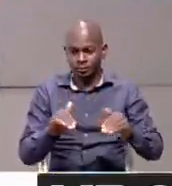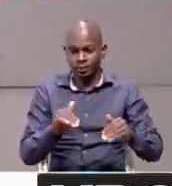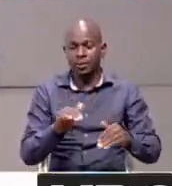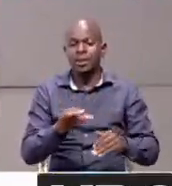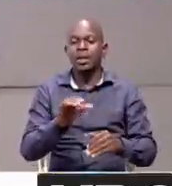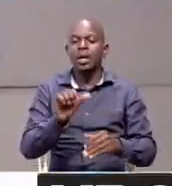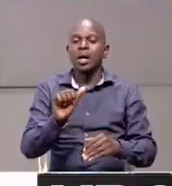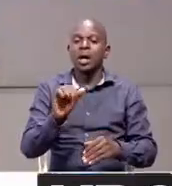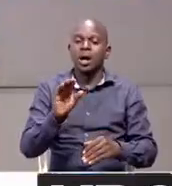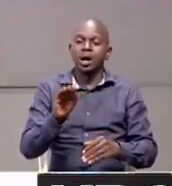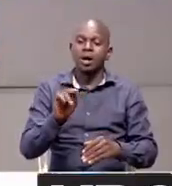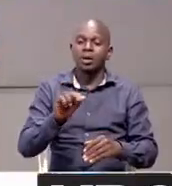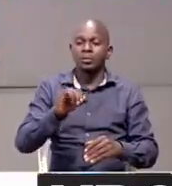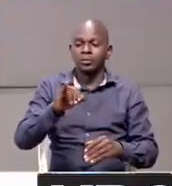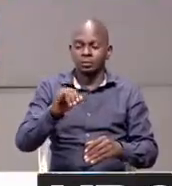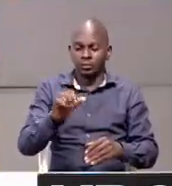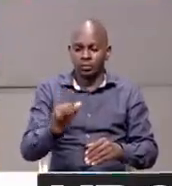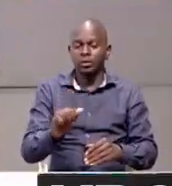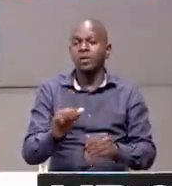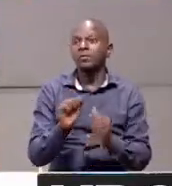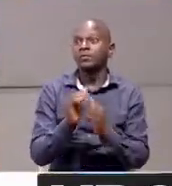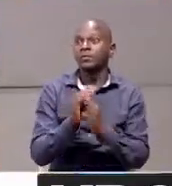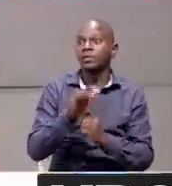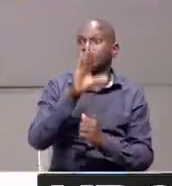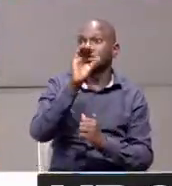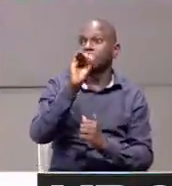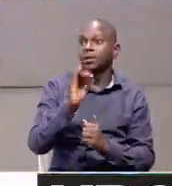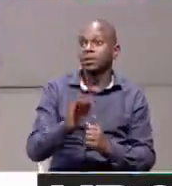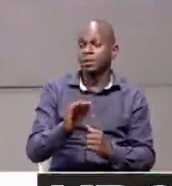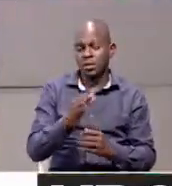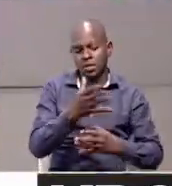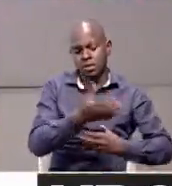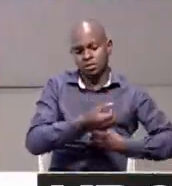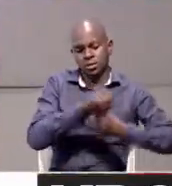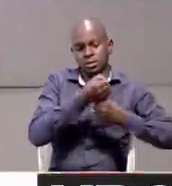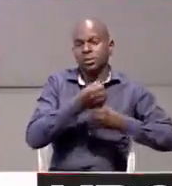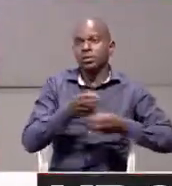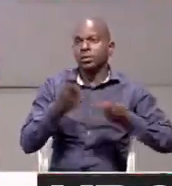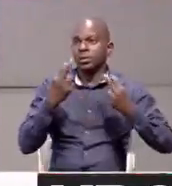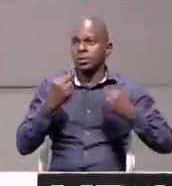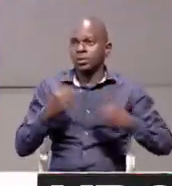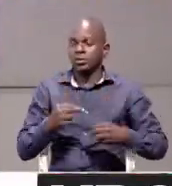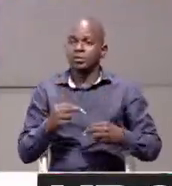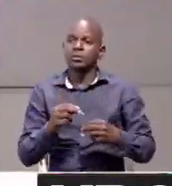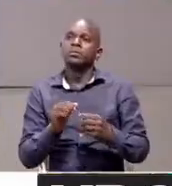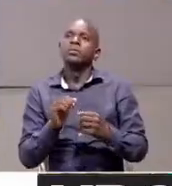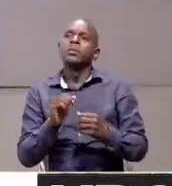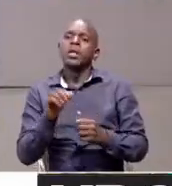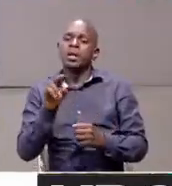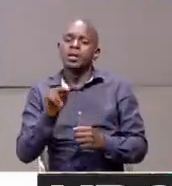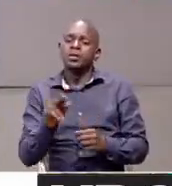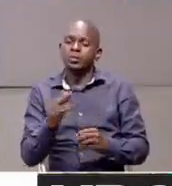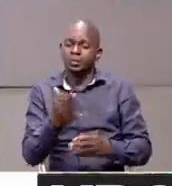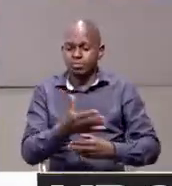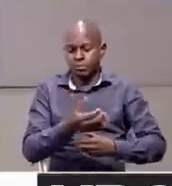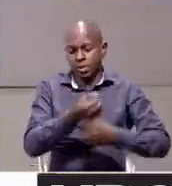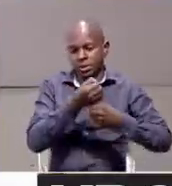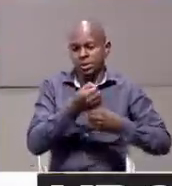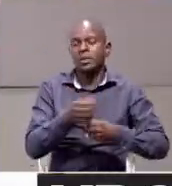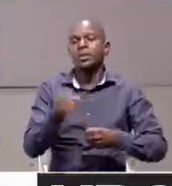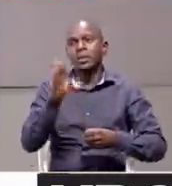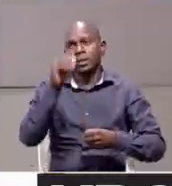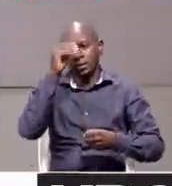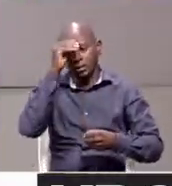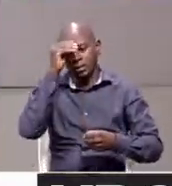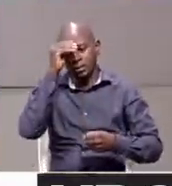Abuja declaration of 15%. The budget of health should be given 15% of the national budget and education.